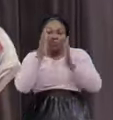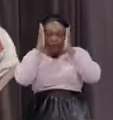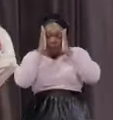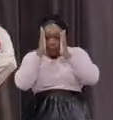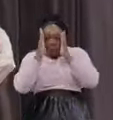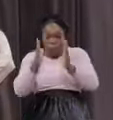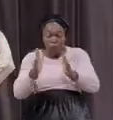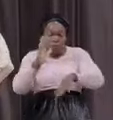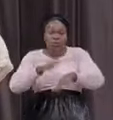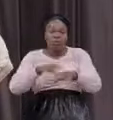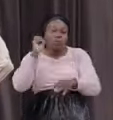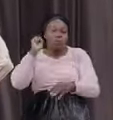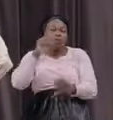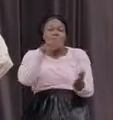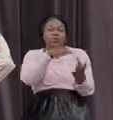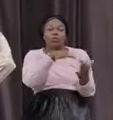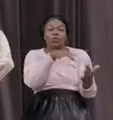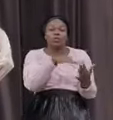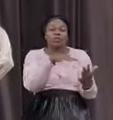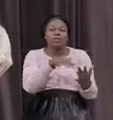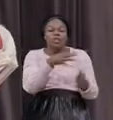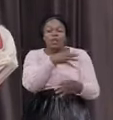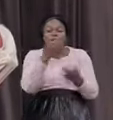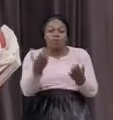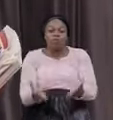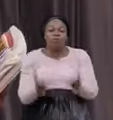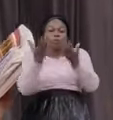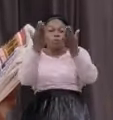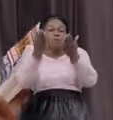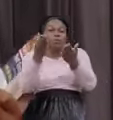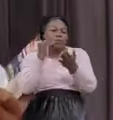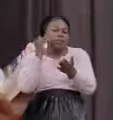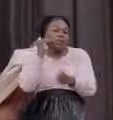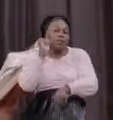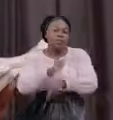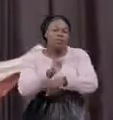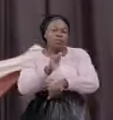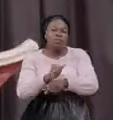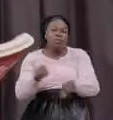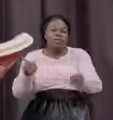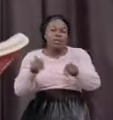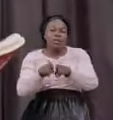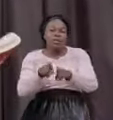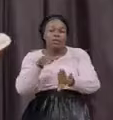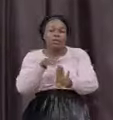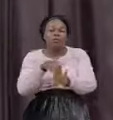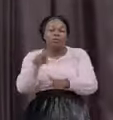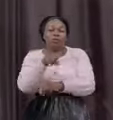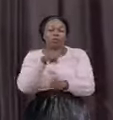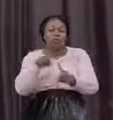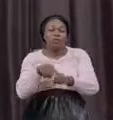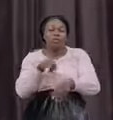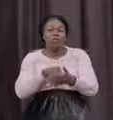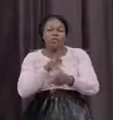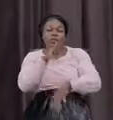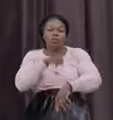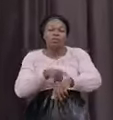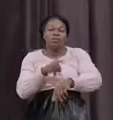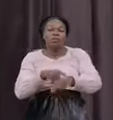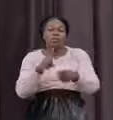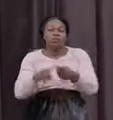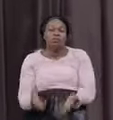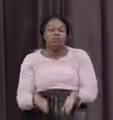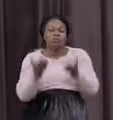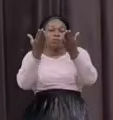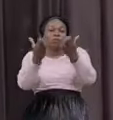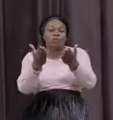given assignment and submit them at when due. I prepare ahead of any given